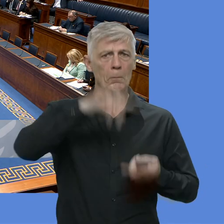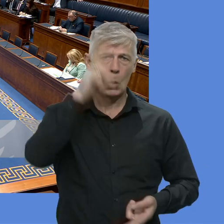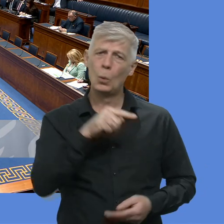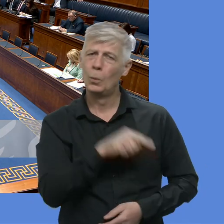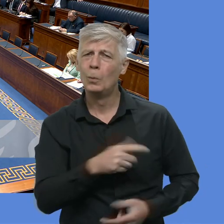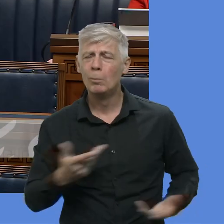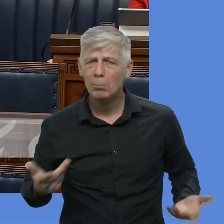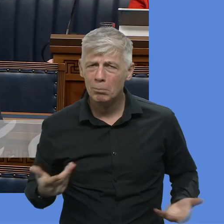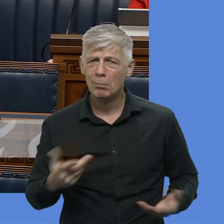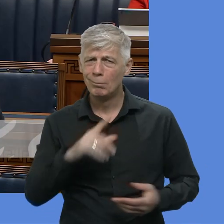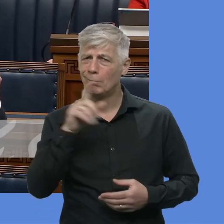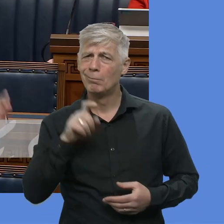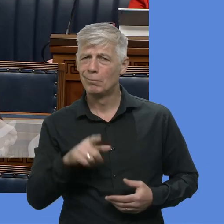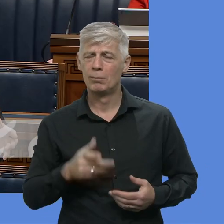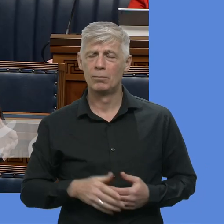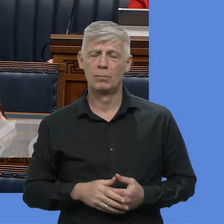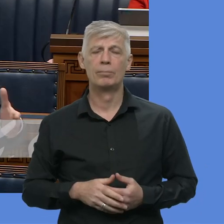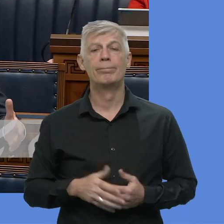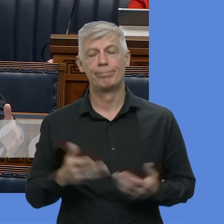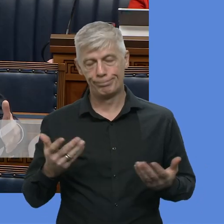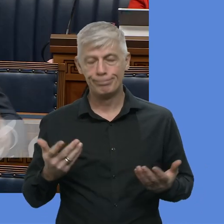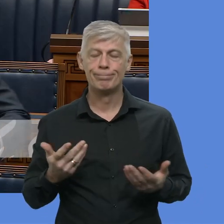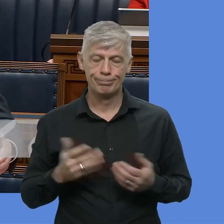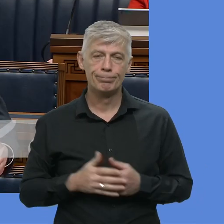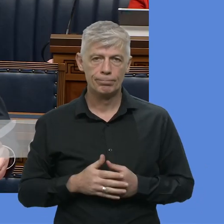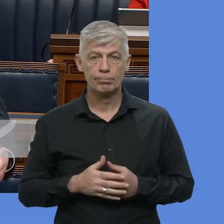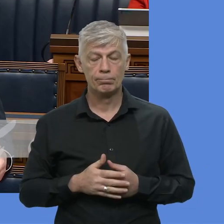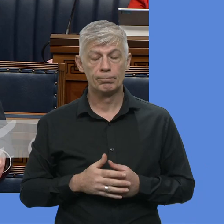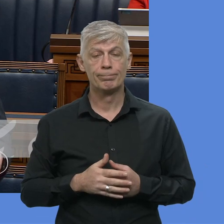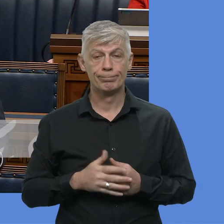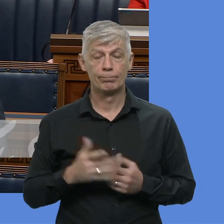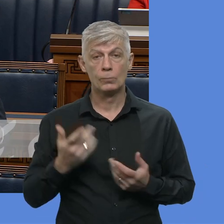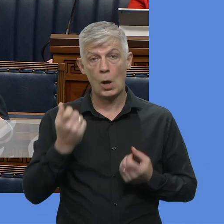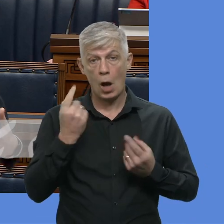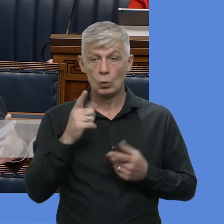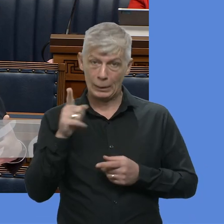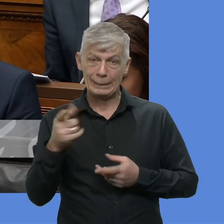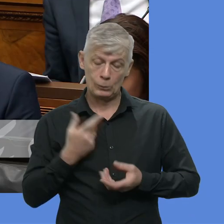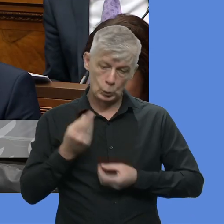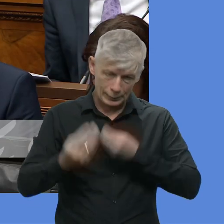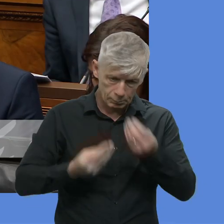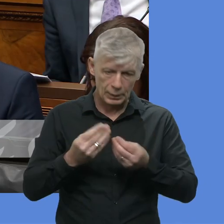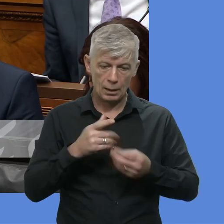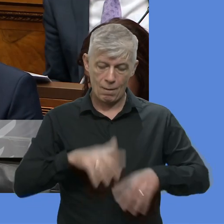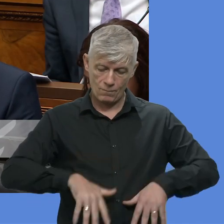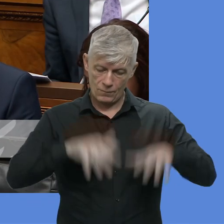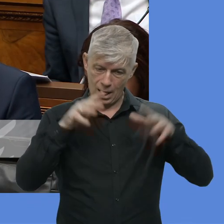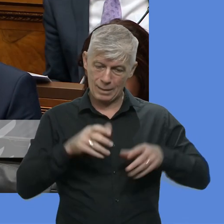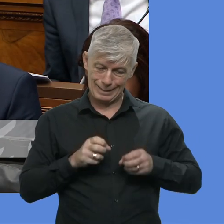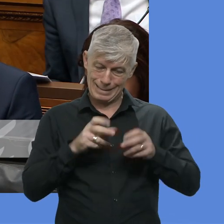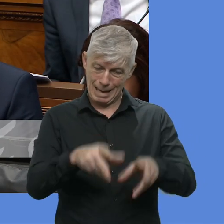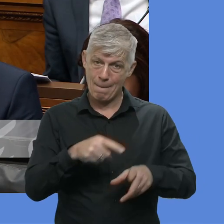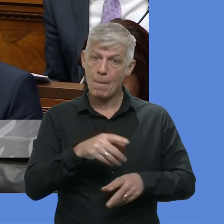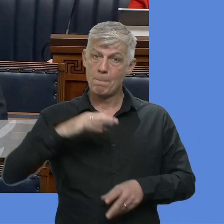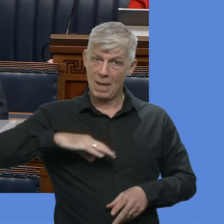Yes. Mr. Speaker, and I would also say to the member that I hope that he would share with his constituents that the FloodRe scheme that can also be beneficial to them in